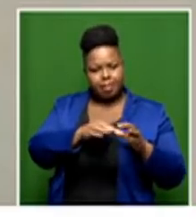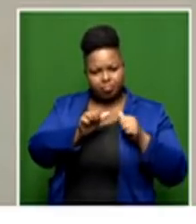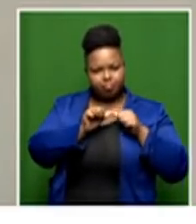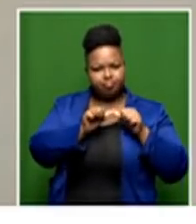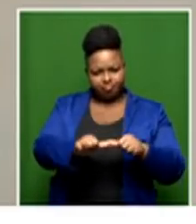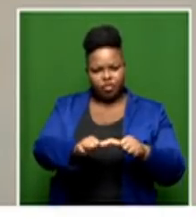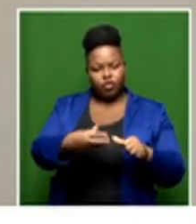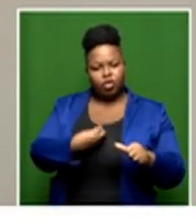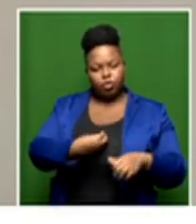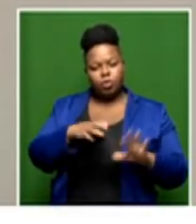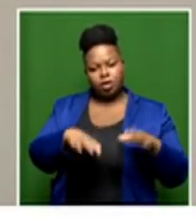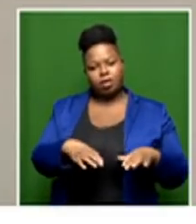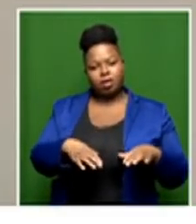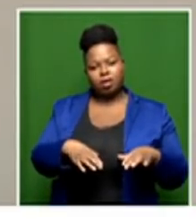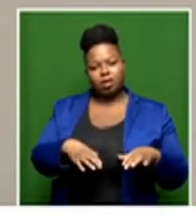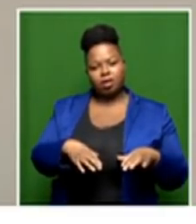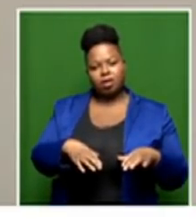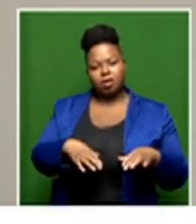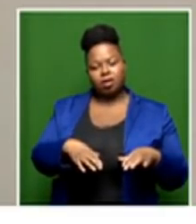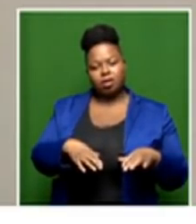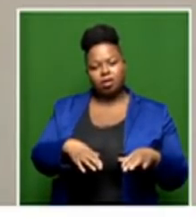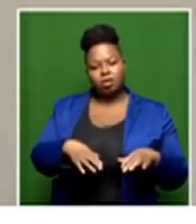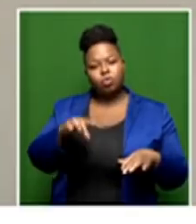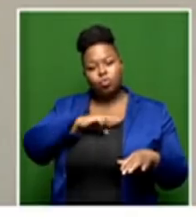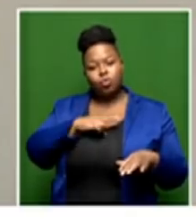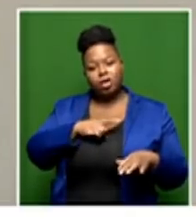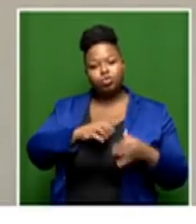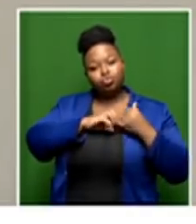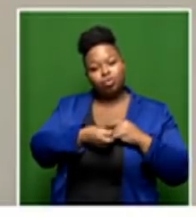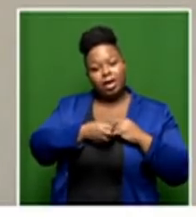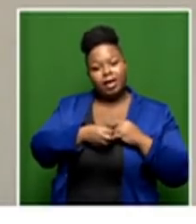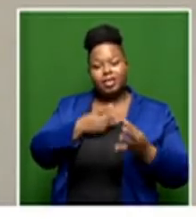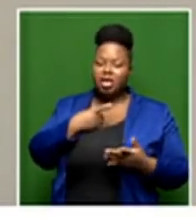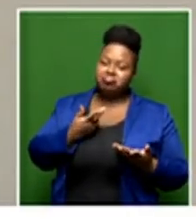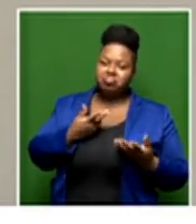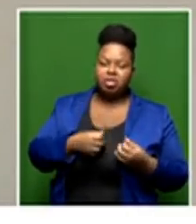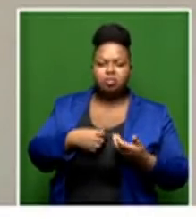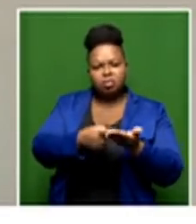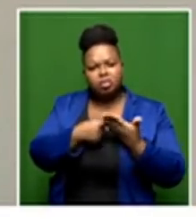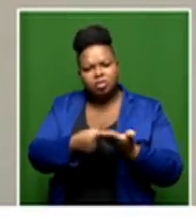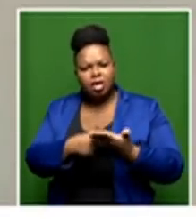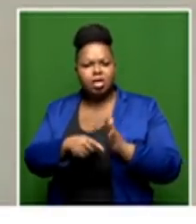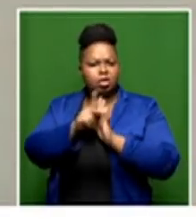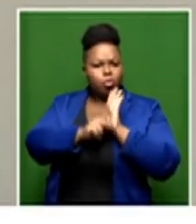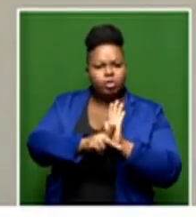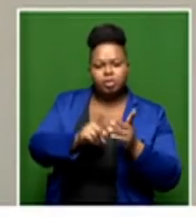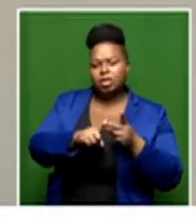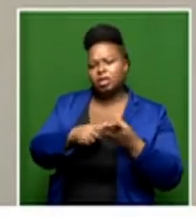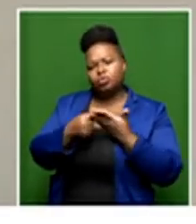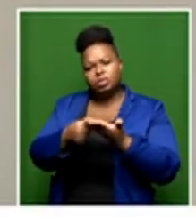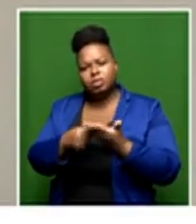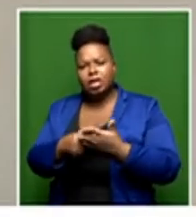of the Youth League in order to determine outcomes of policy and leaders, they